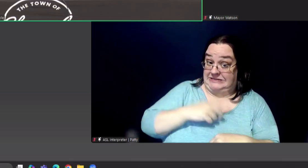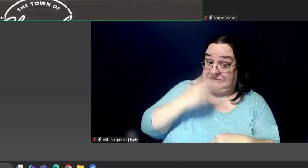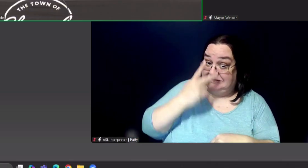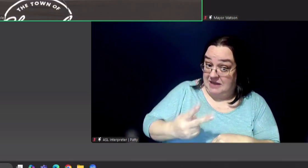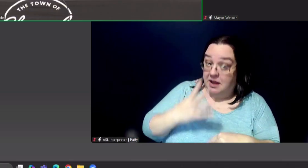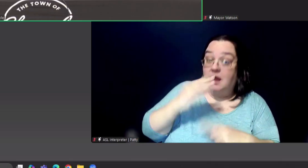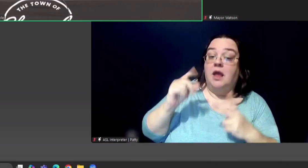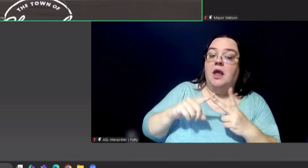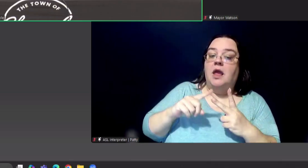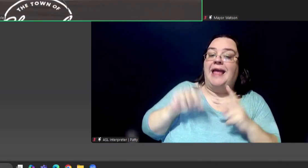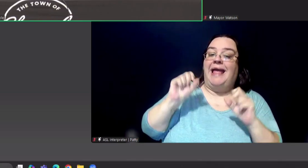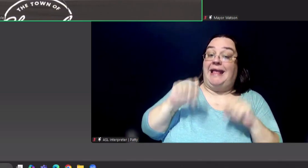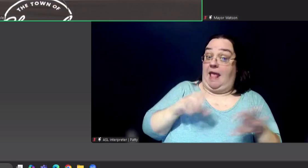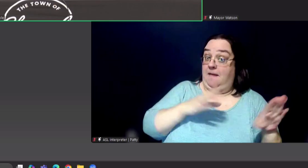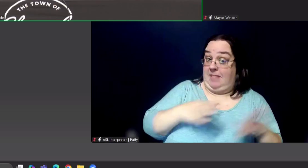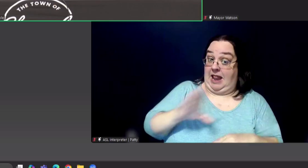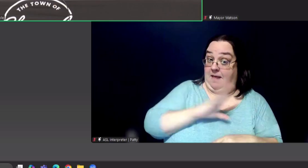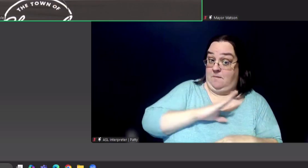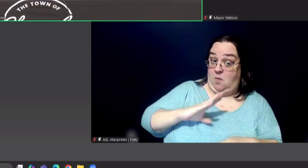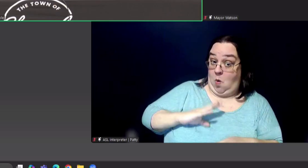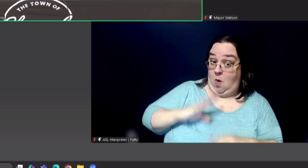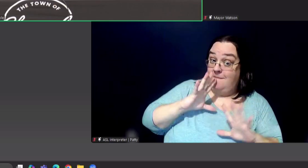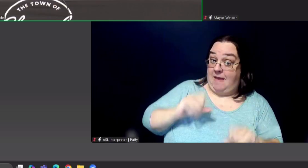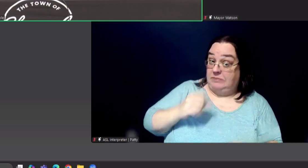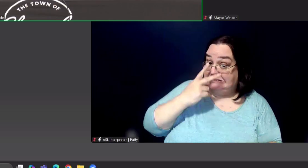planning board see it? And B,